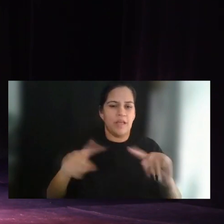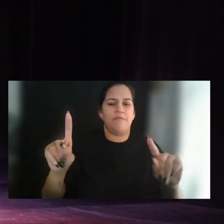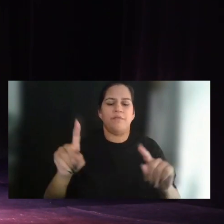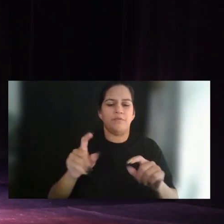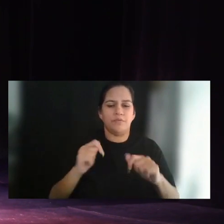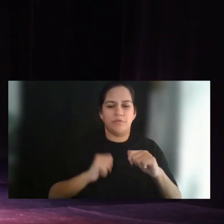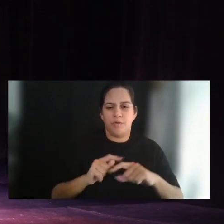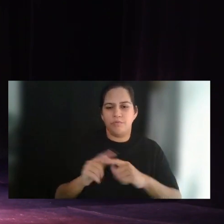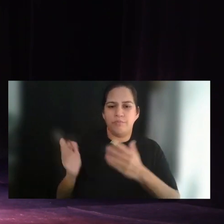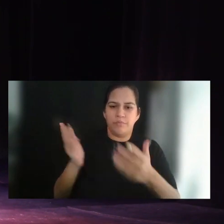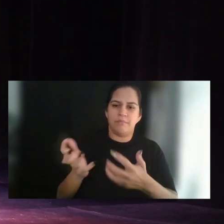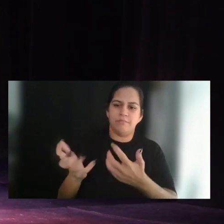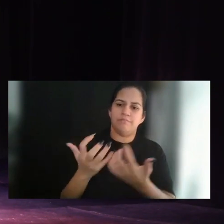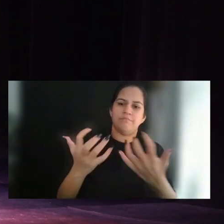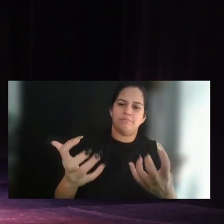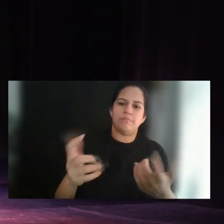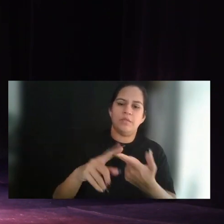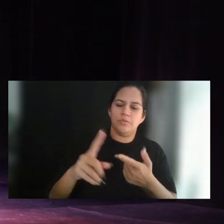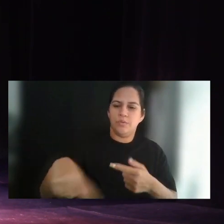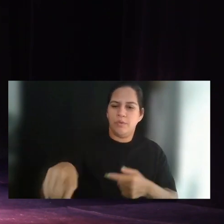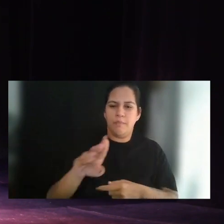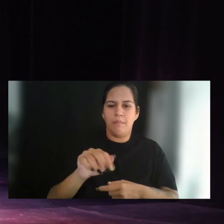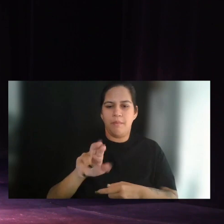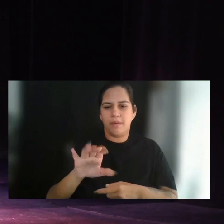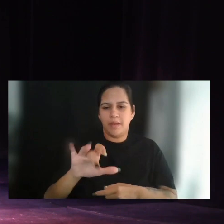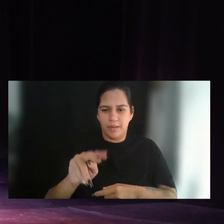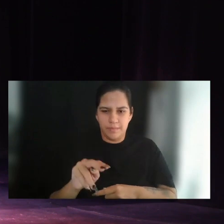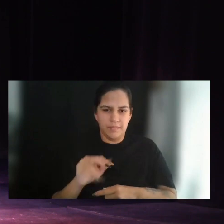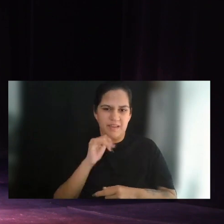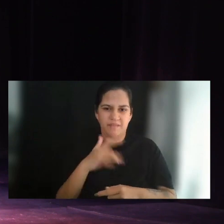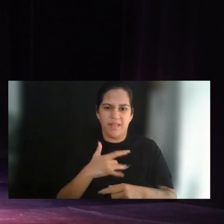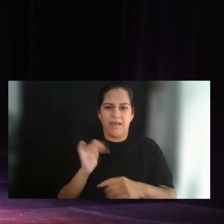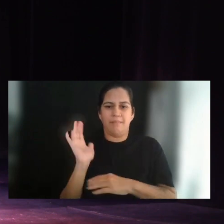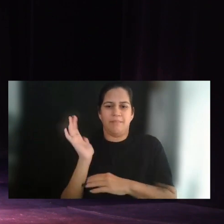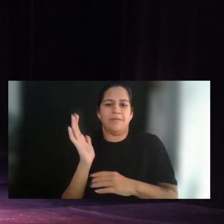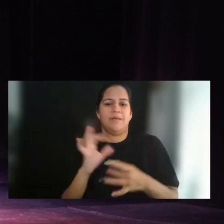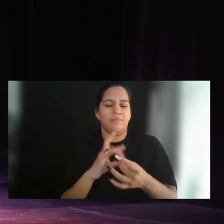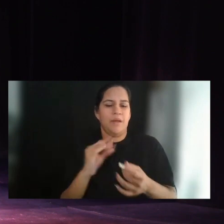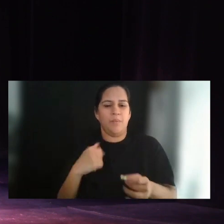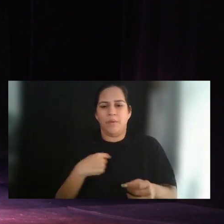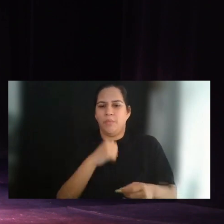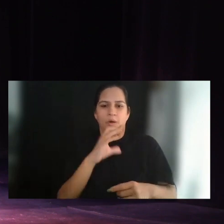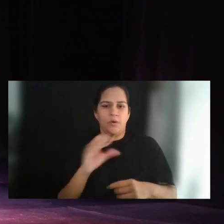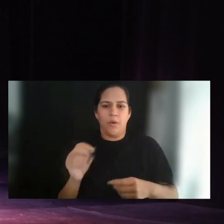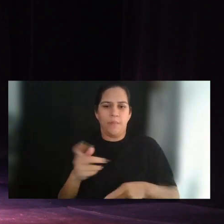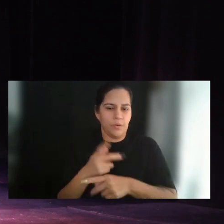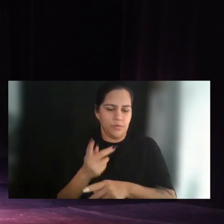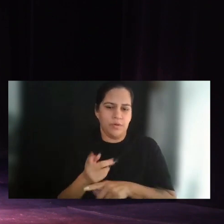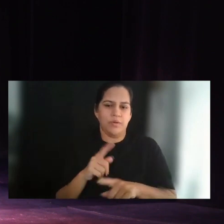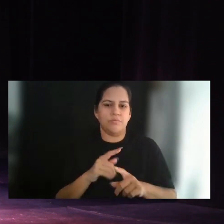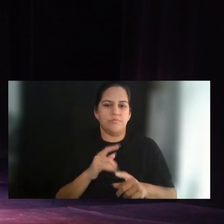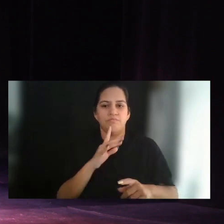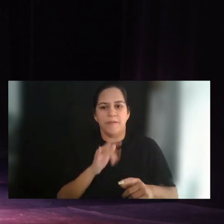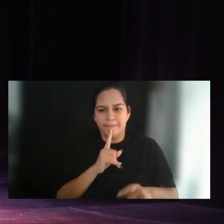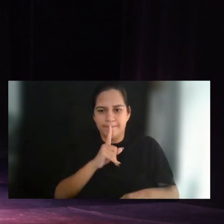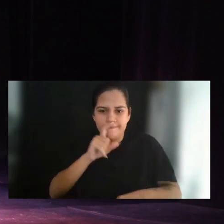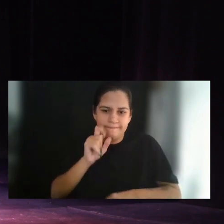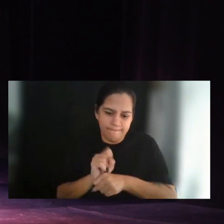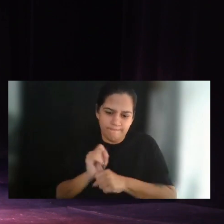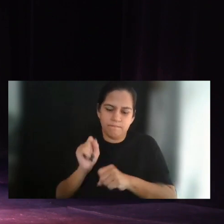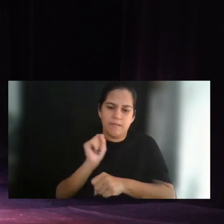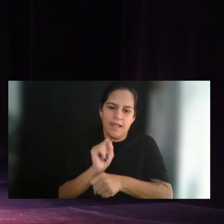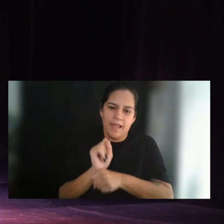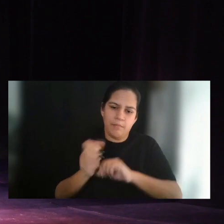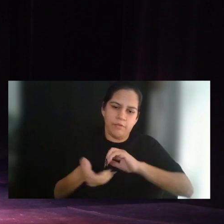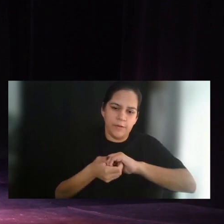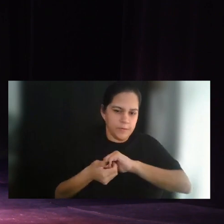a presenter-visiting-artist relationship, and we weren't a co-producer. It really was a true collaboration. And standing in the